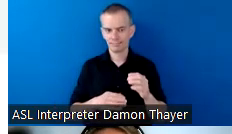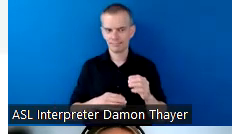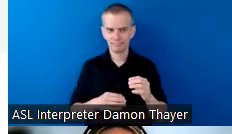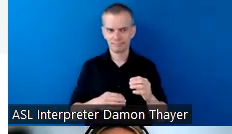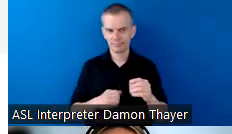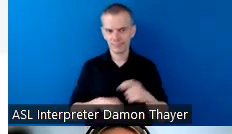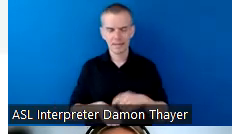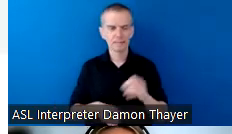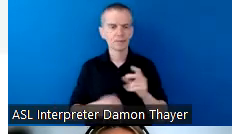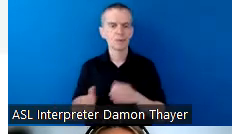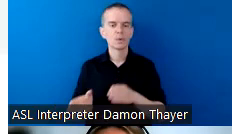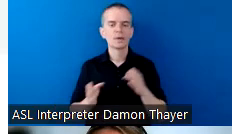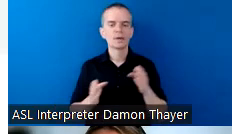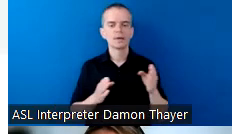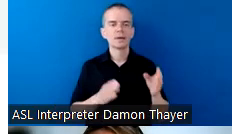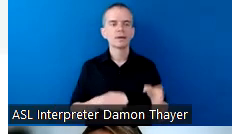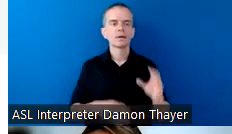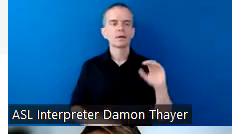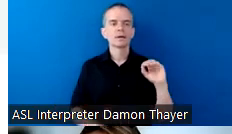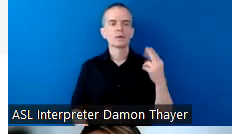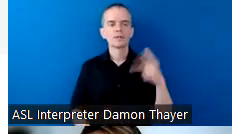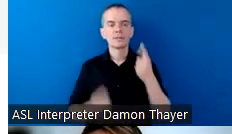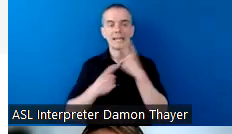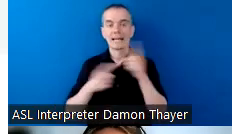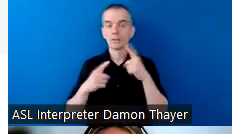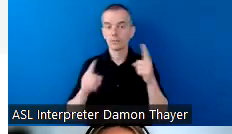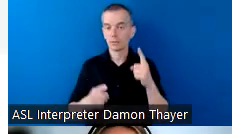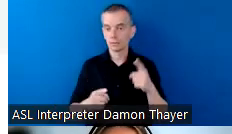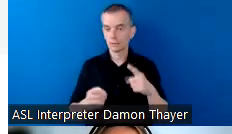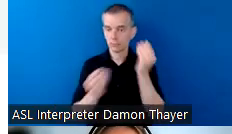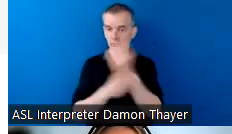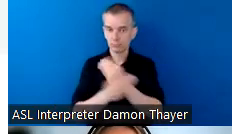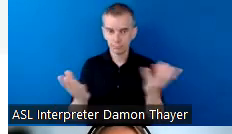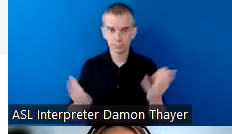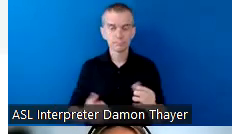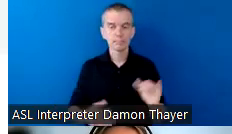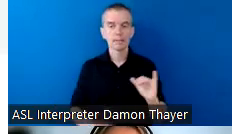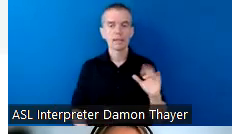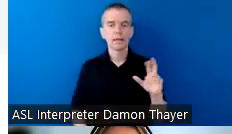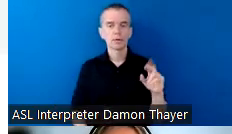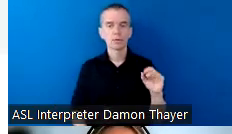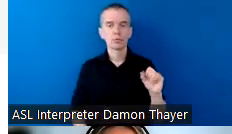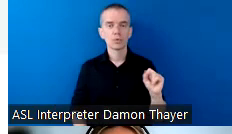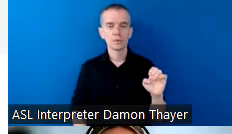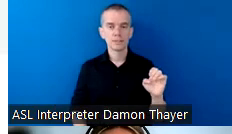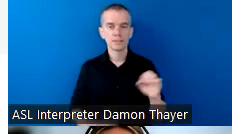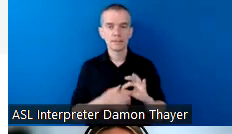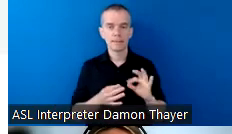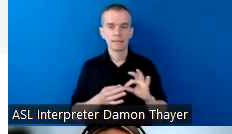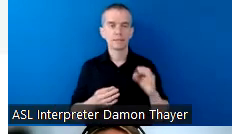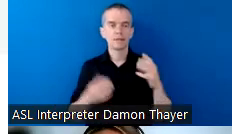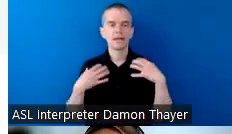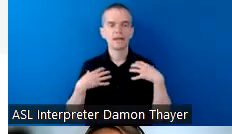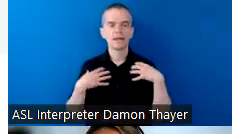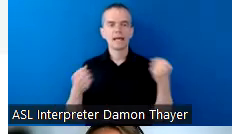So next, we're going to jump into our OHP announcements that we have for all of you today. As Rosie mentioned, it is relevant to Healthier Oregon